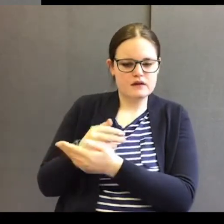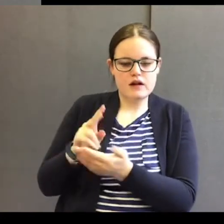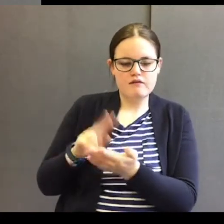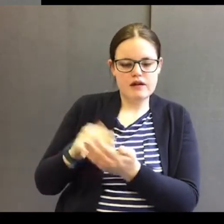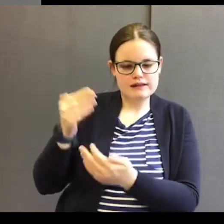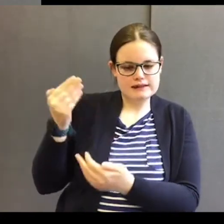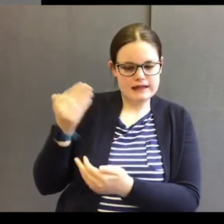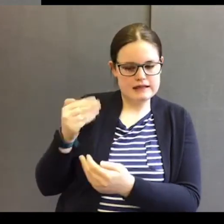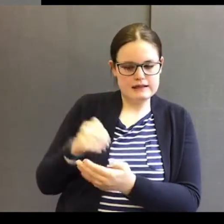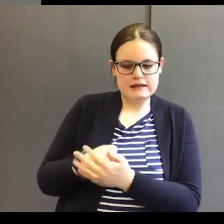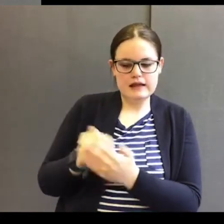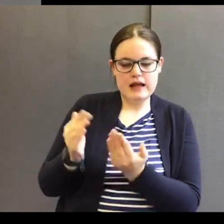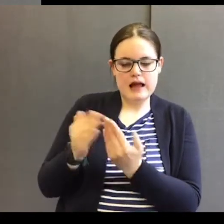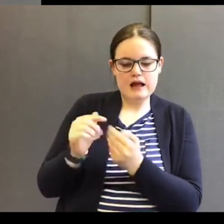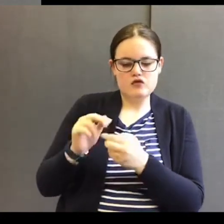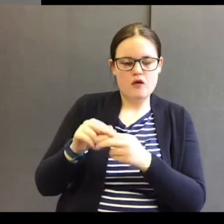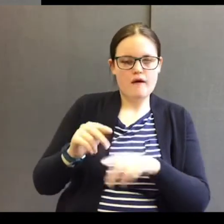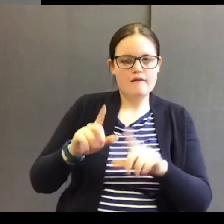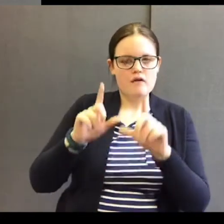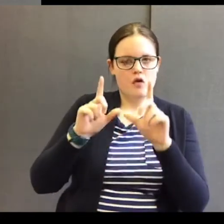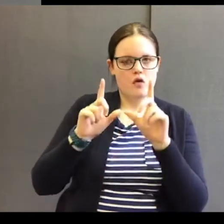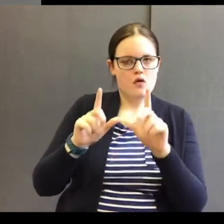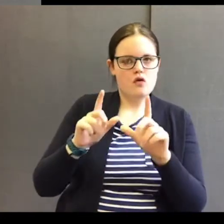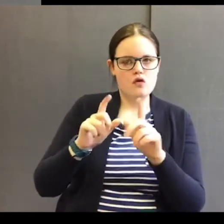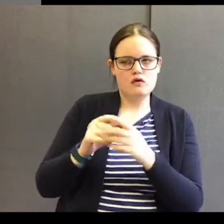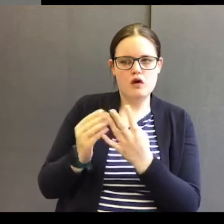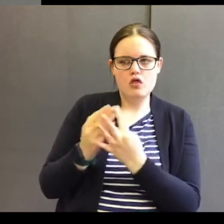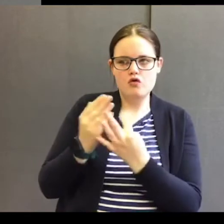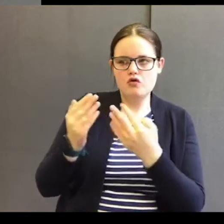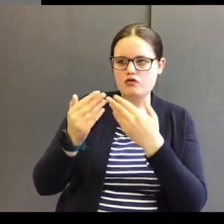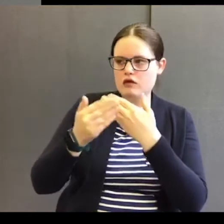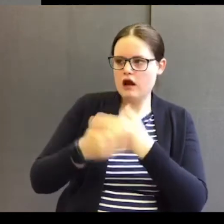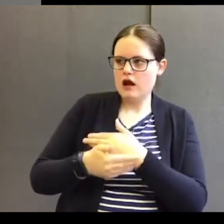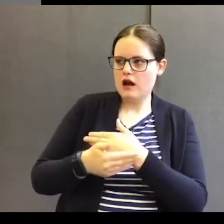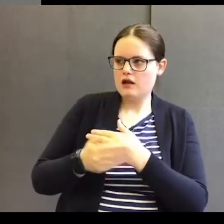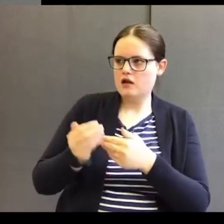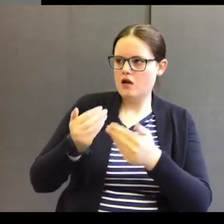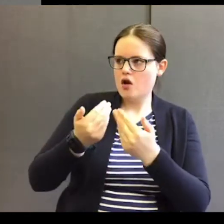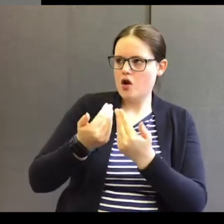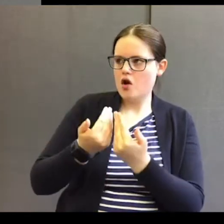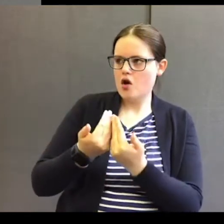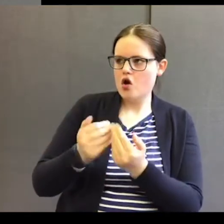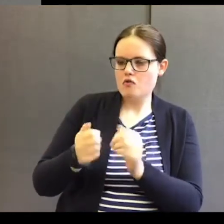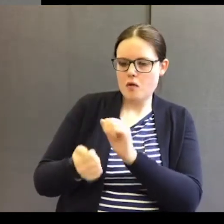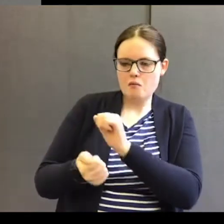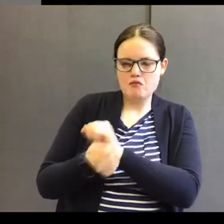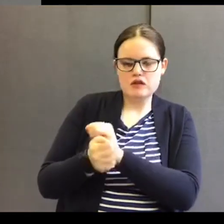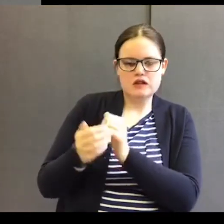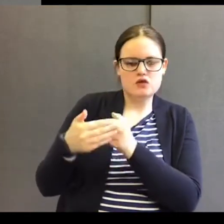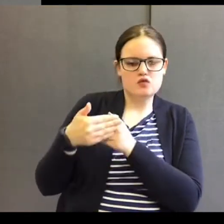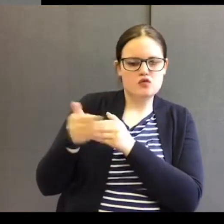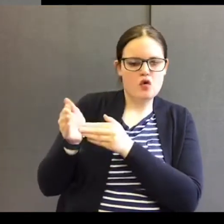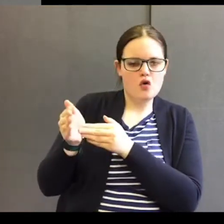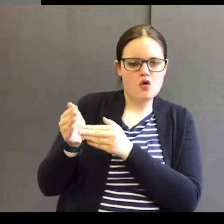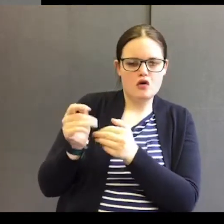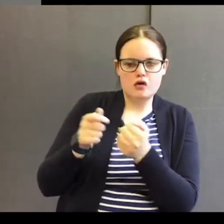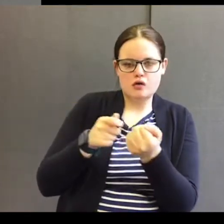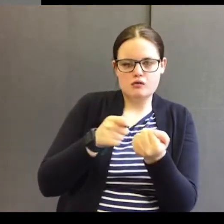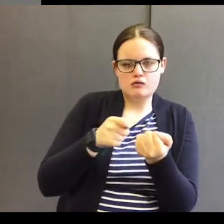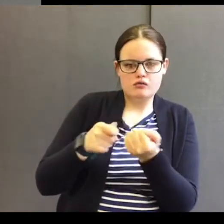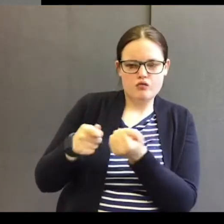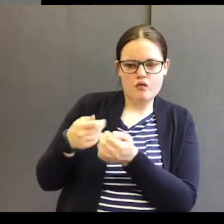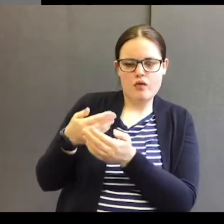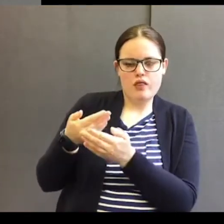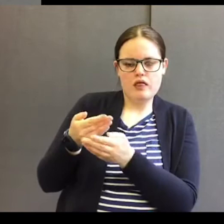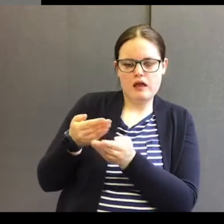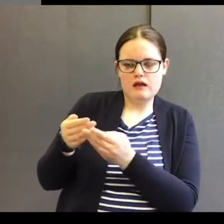here. Verse 19, the angel of the Lord by night opened the prison doors and